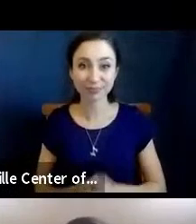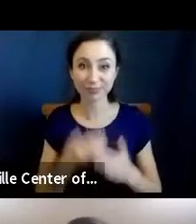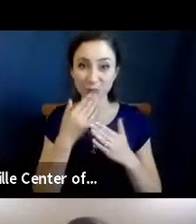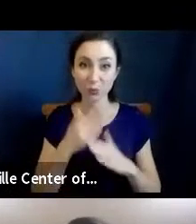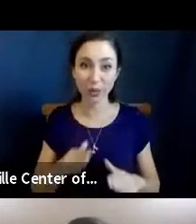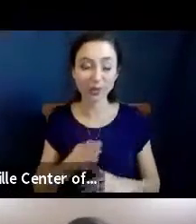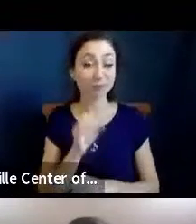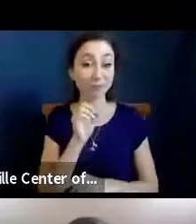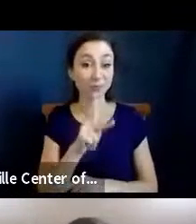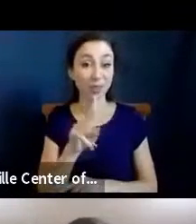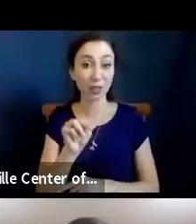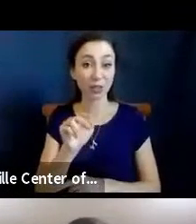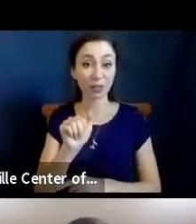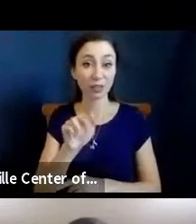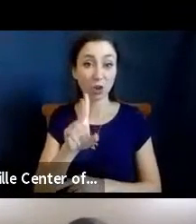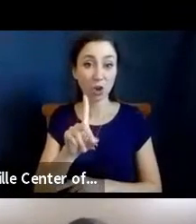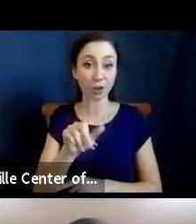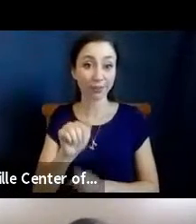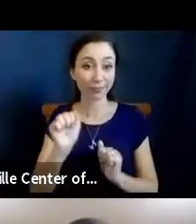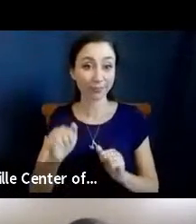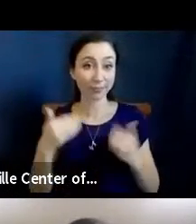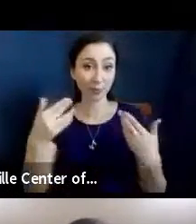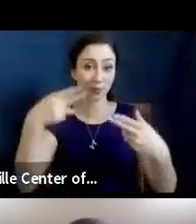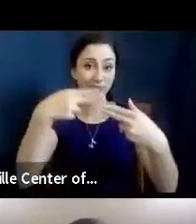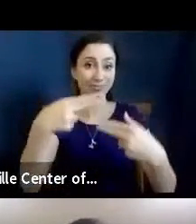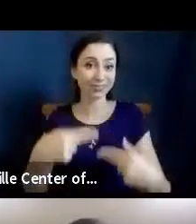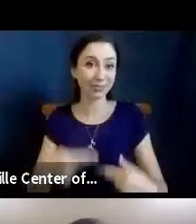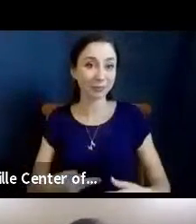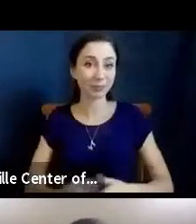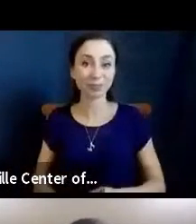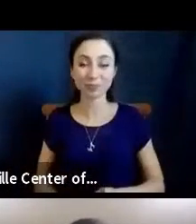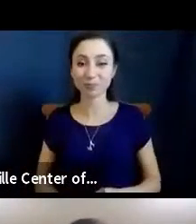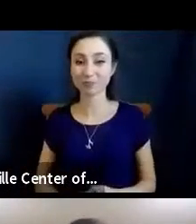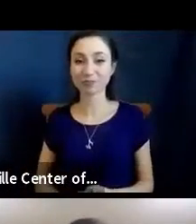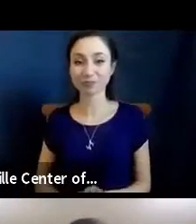All right, Narda, can we do a roll call on that?